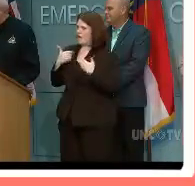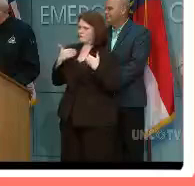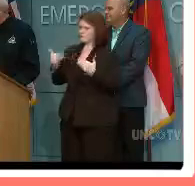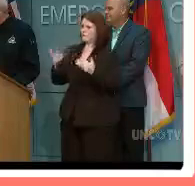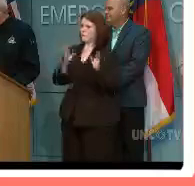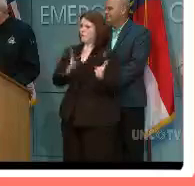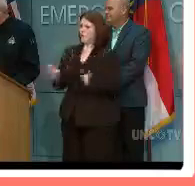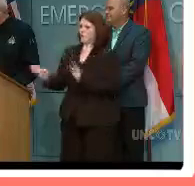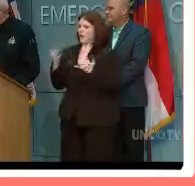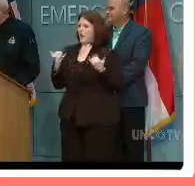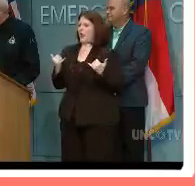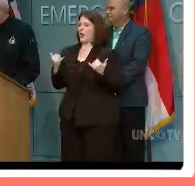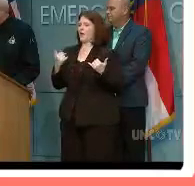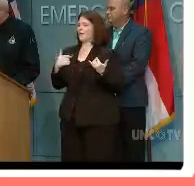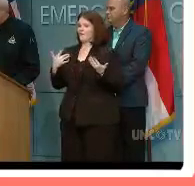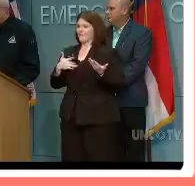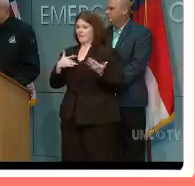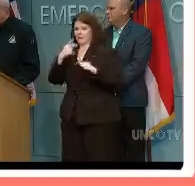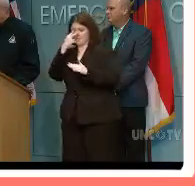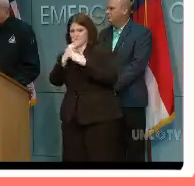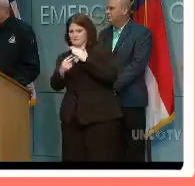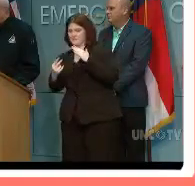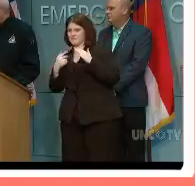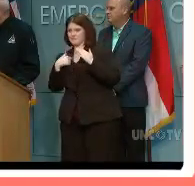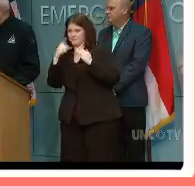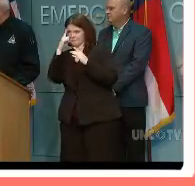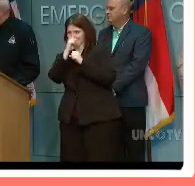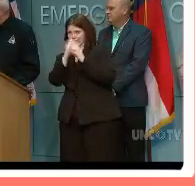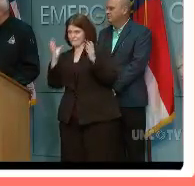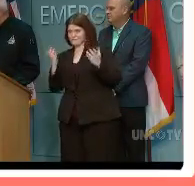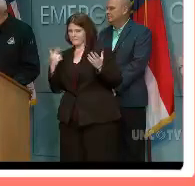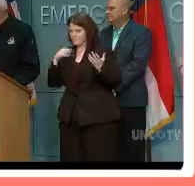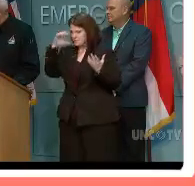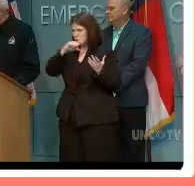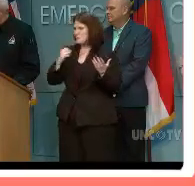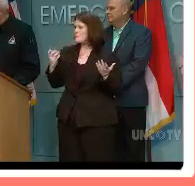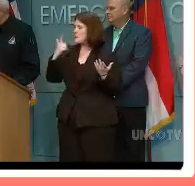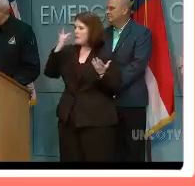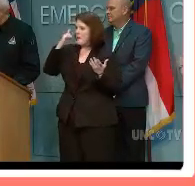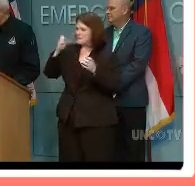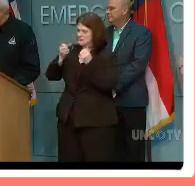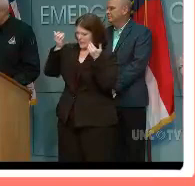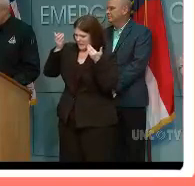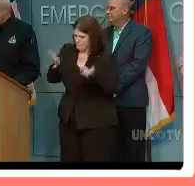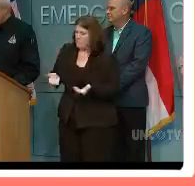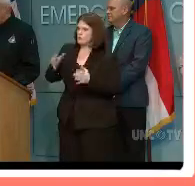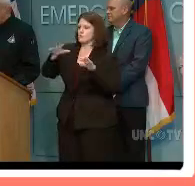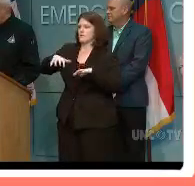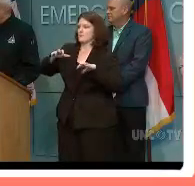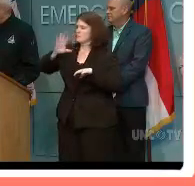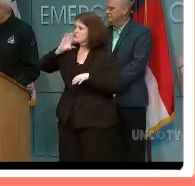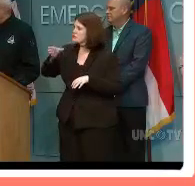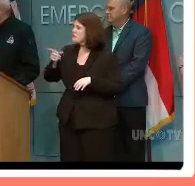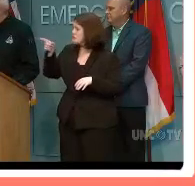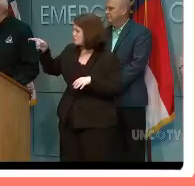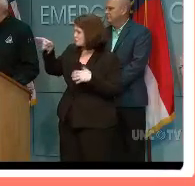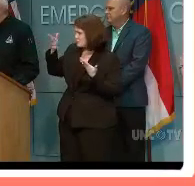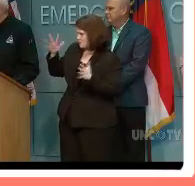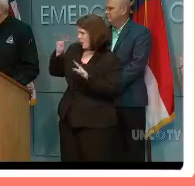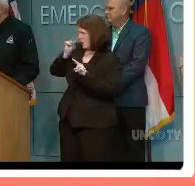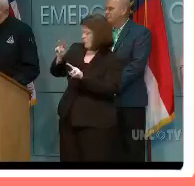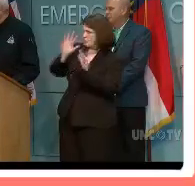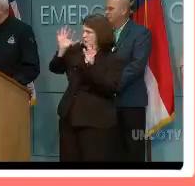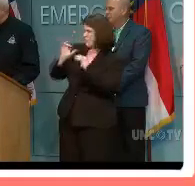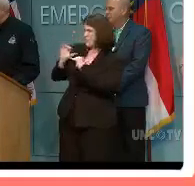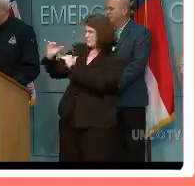prepare and plan. And so I would tell everybody that we're looking at a tremendous amount of precipitation. You've seen the weather